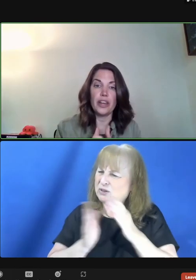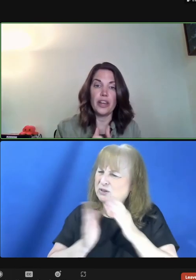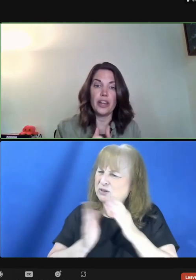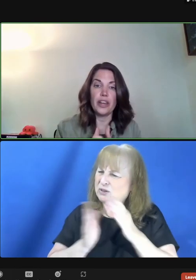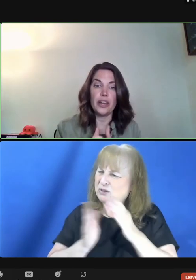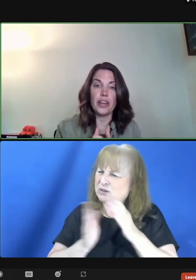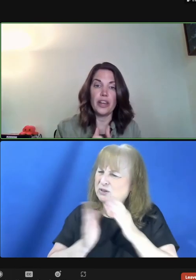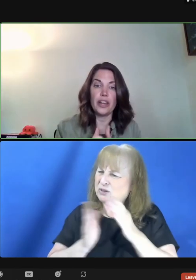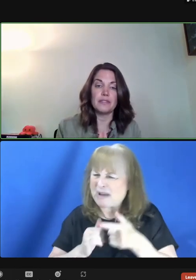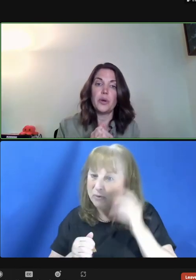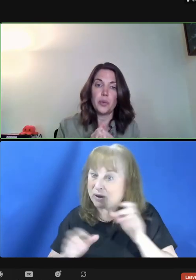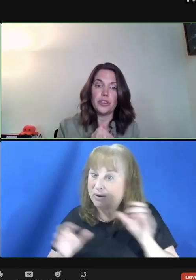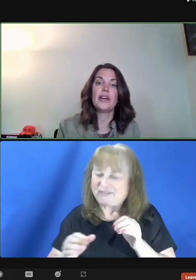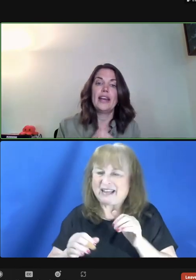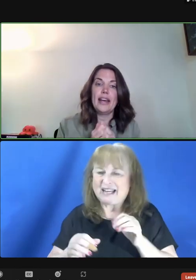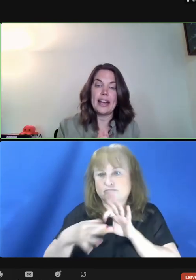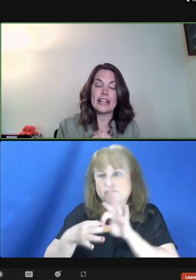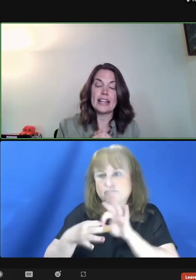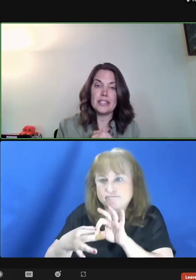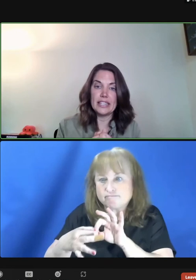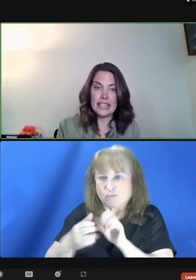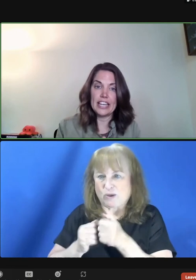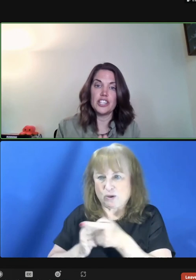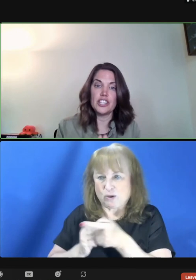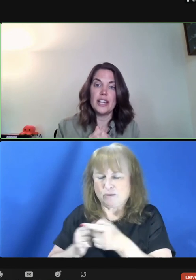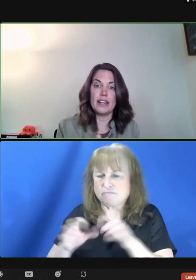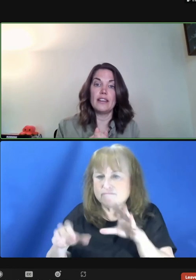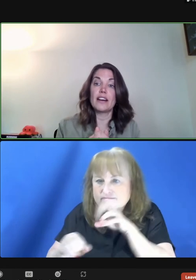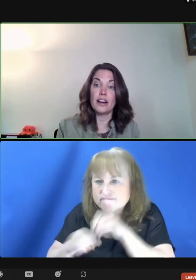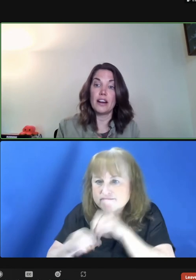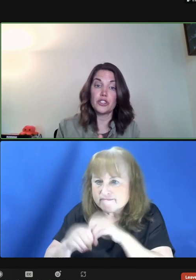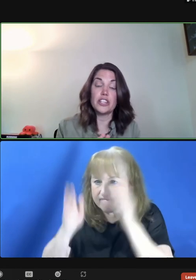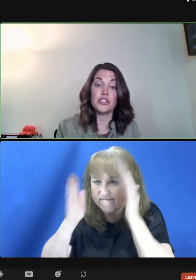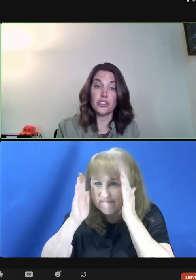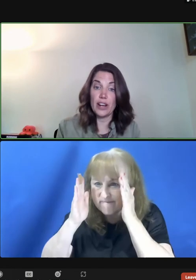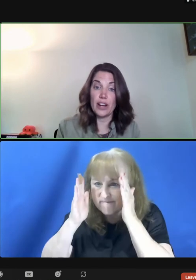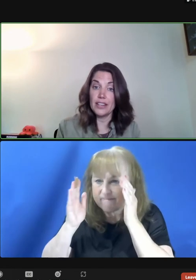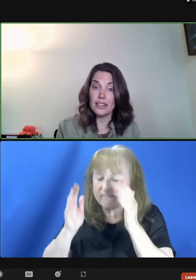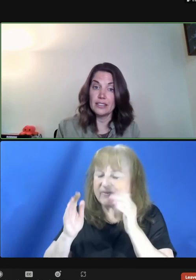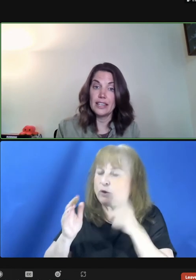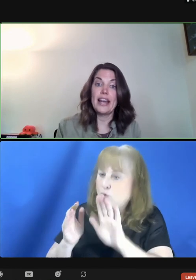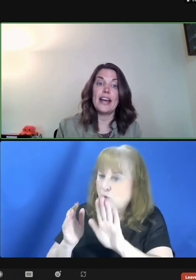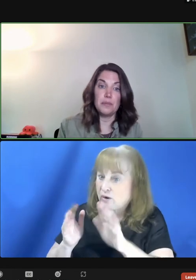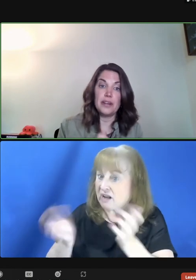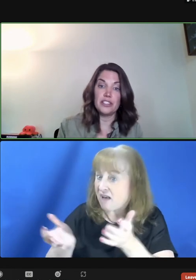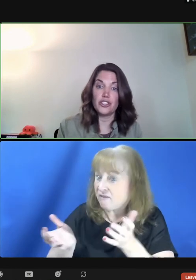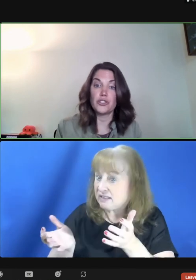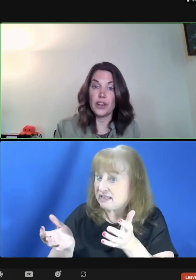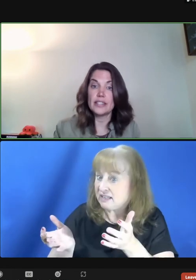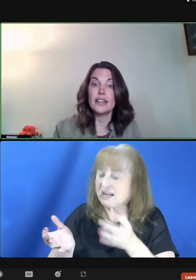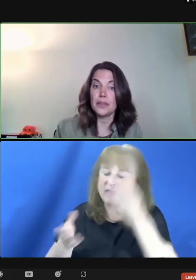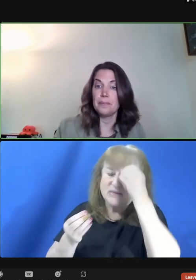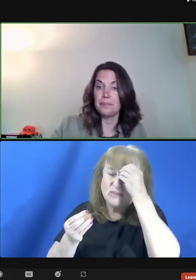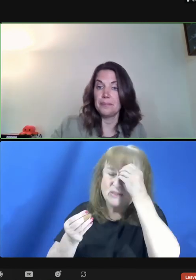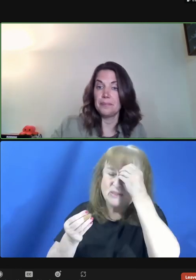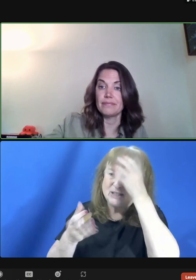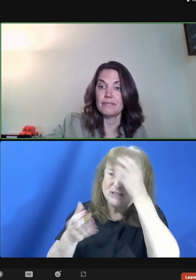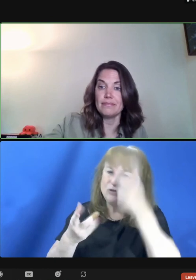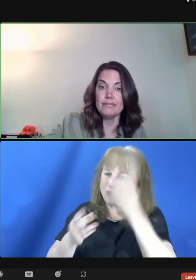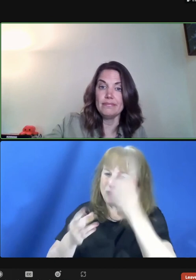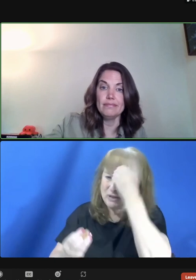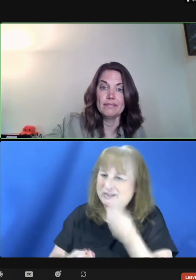know they are actively in the moment with you and actively engaged in the conversation that you're having and the message you're trying to send to